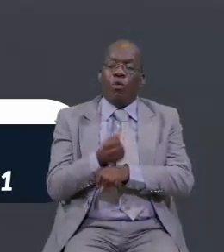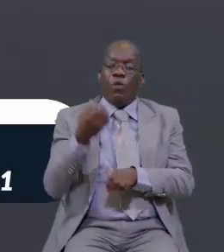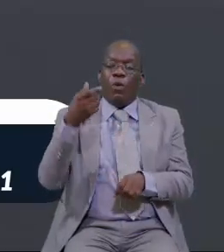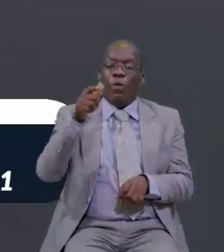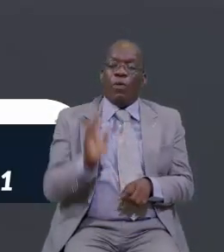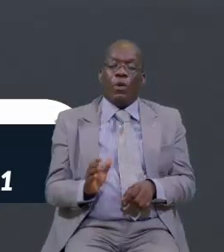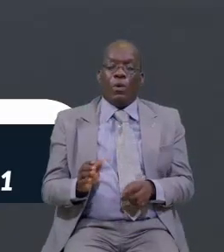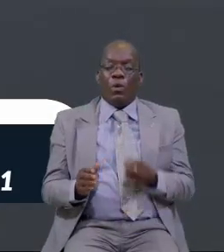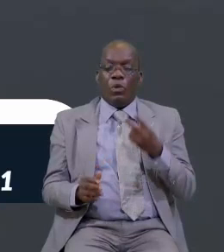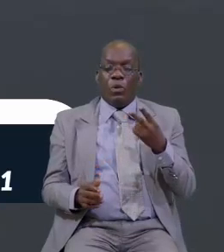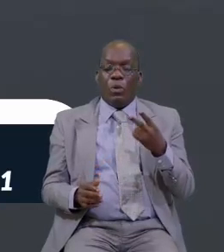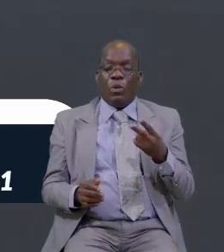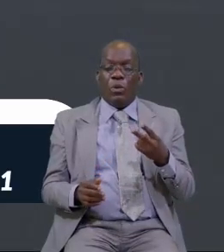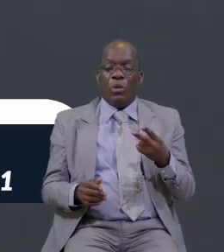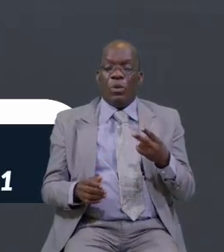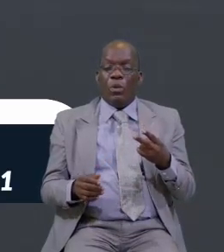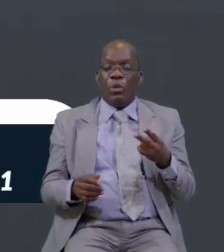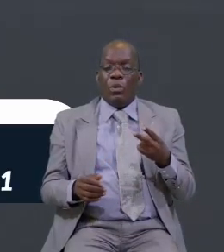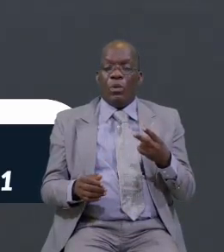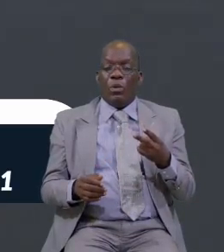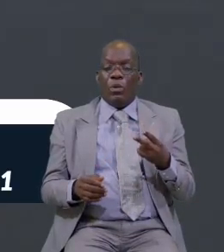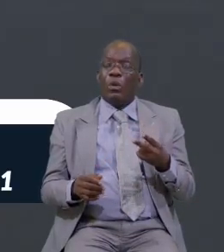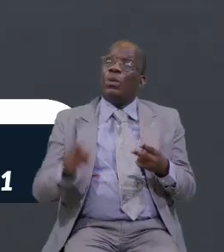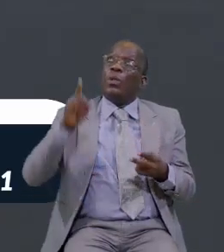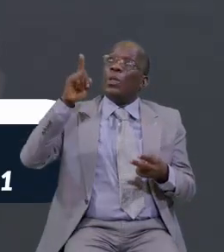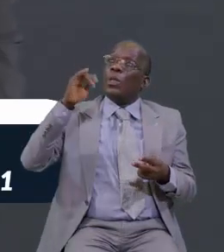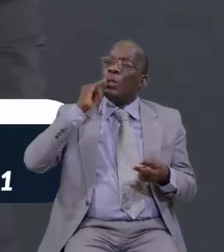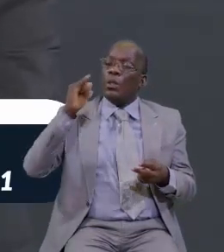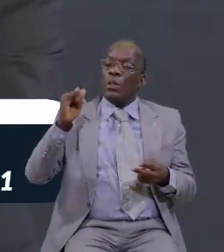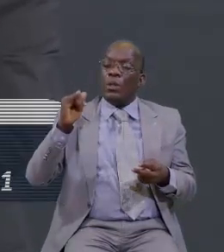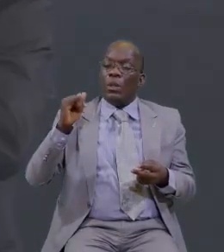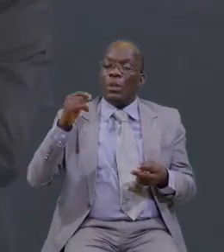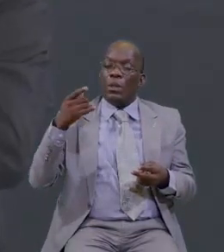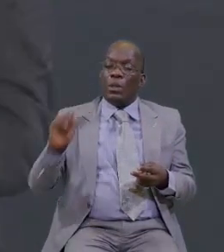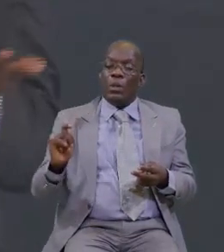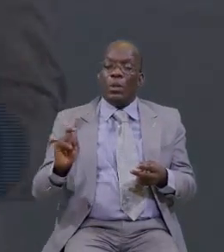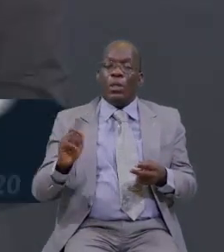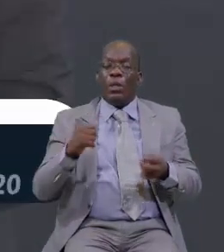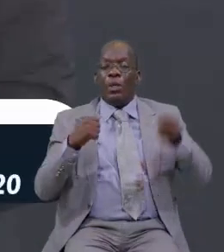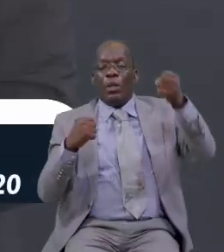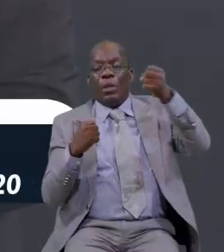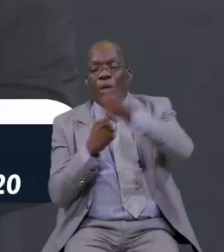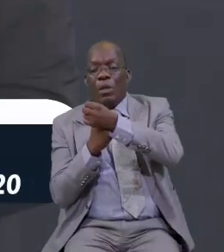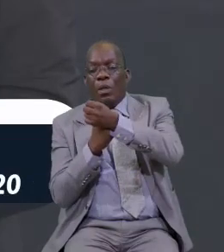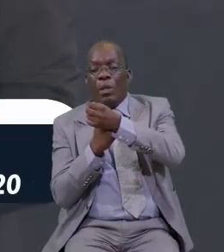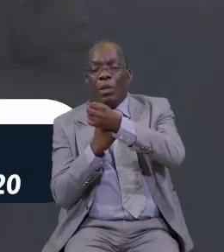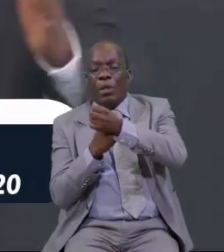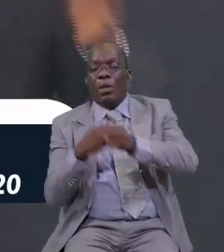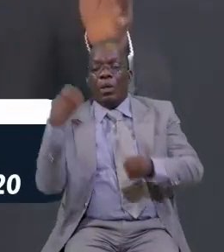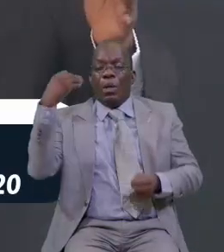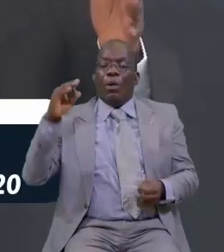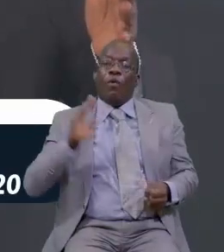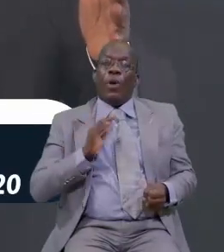here. Number 2, he is the cornerstone of our salvation.